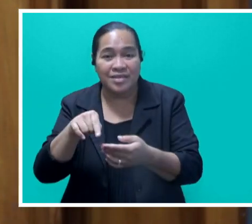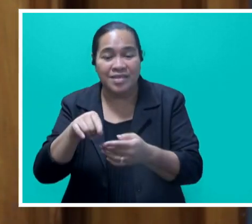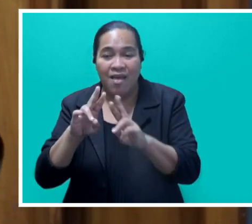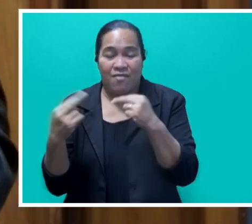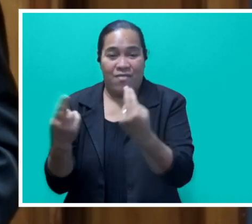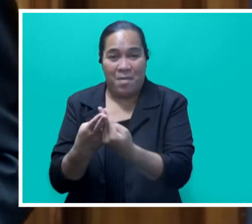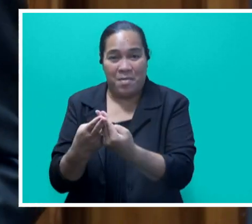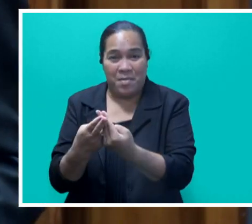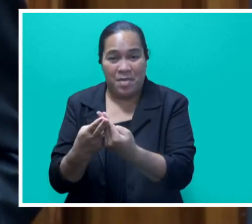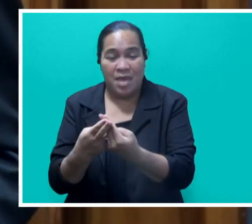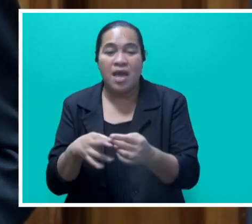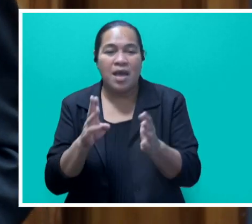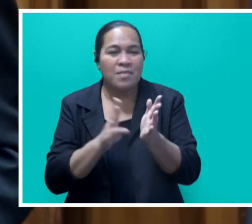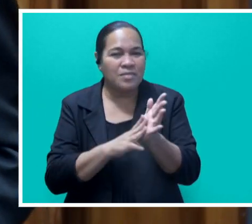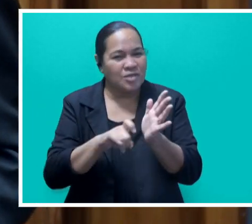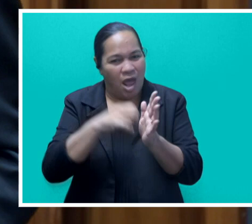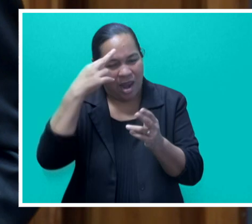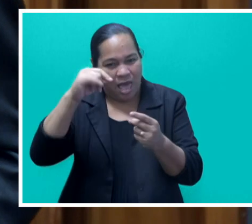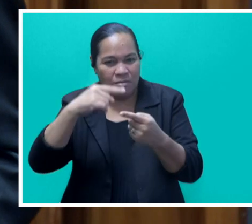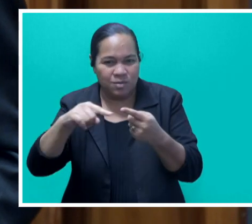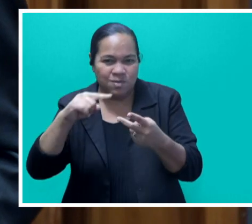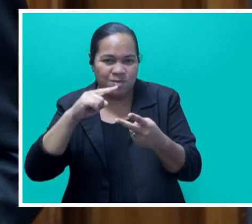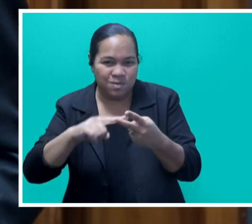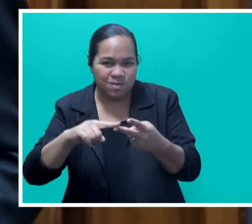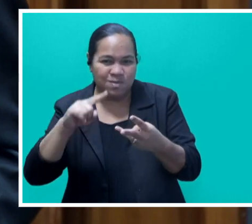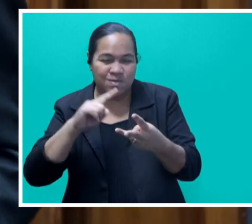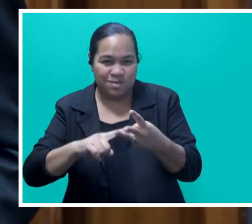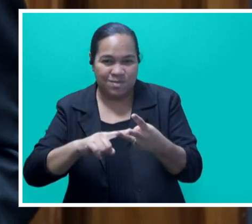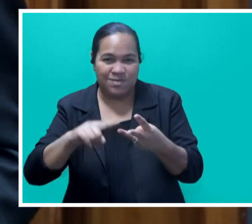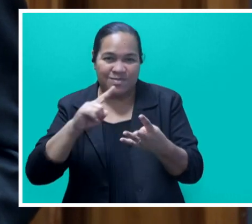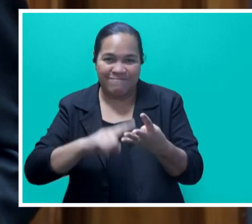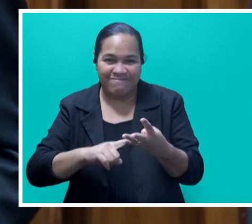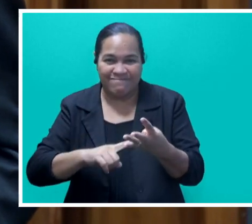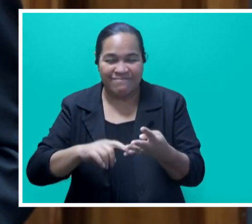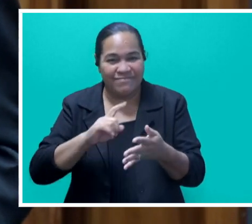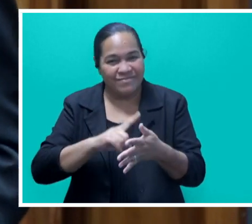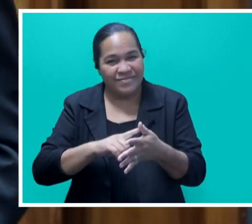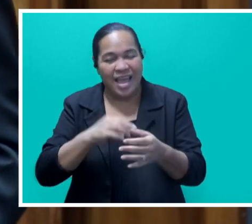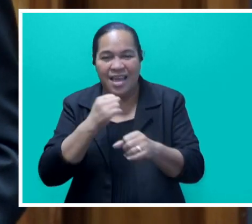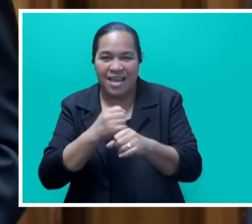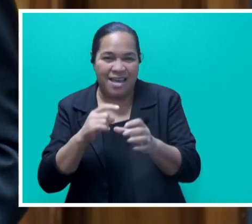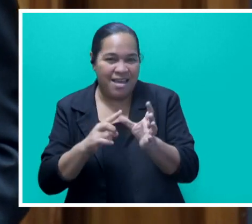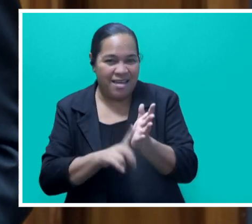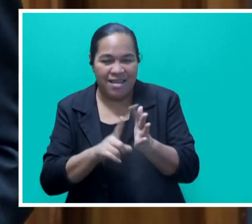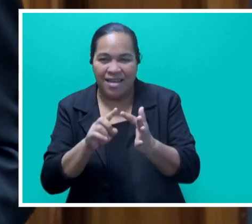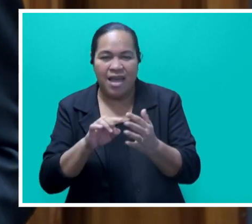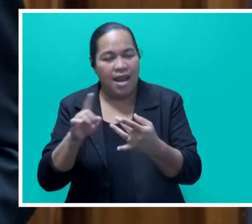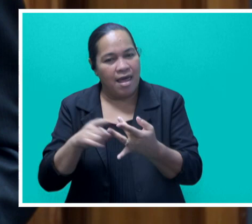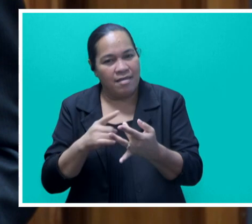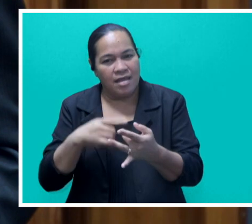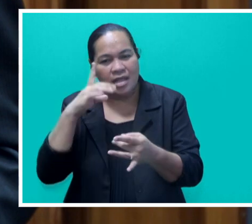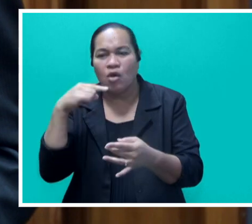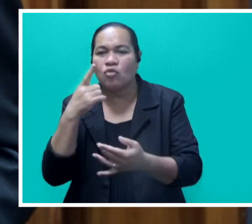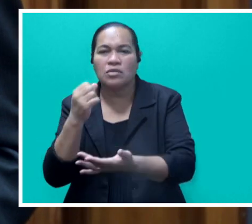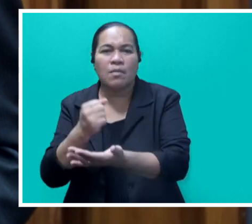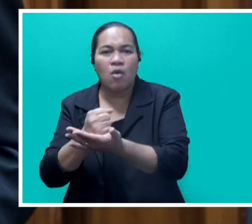family, Mr. Chovedin Balanewalu, Titile Wataki, Anangale, Lanoma, and Pradeep Singh, and the supporters